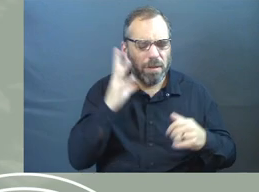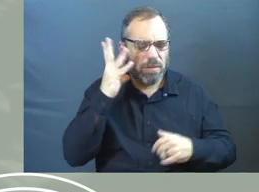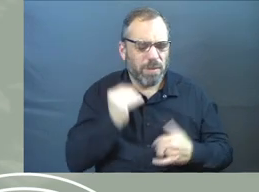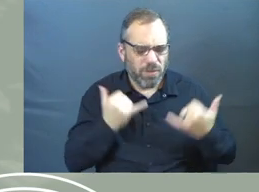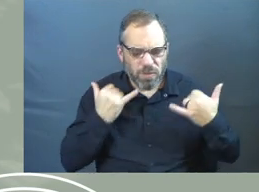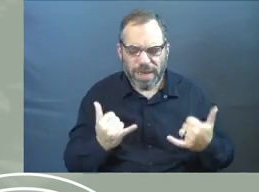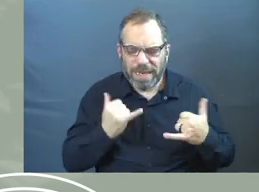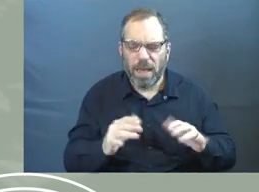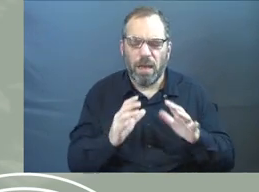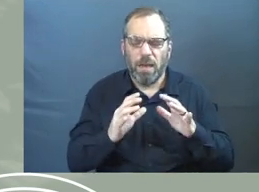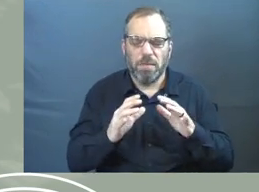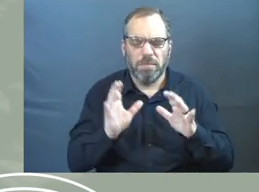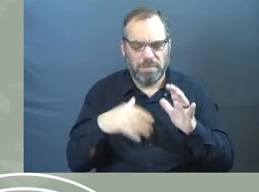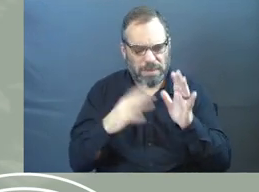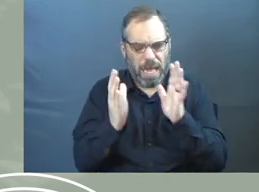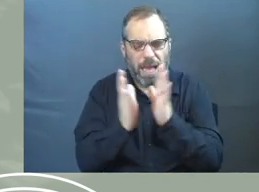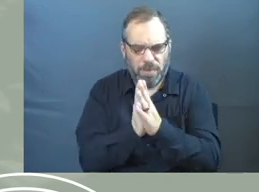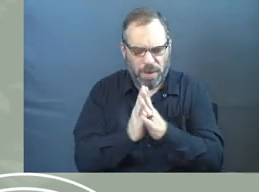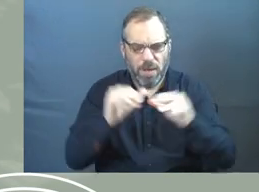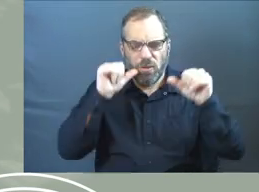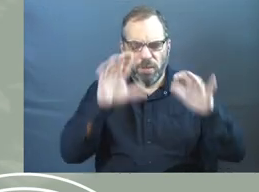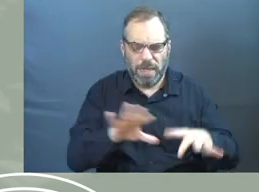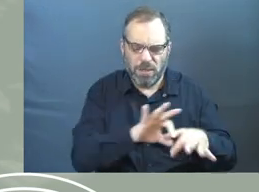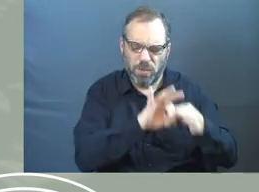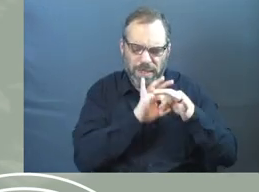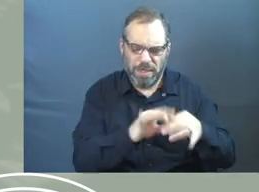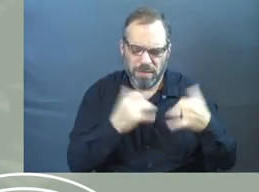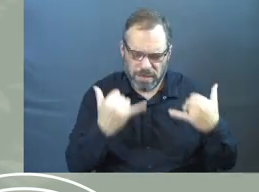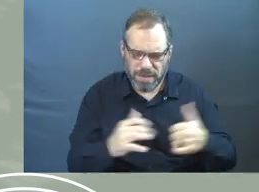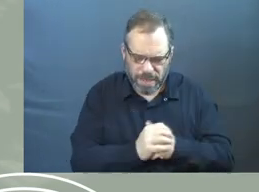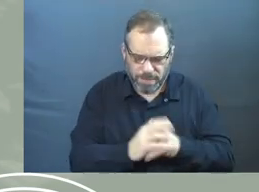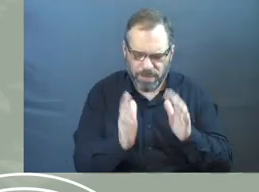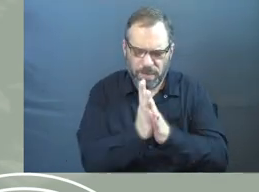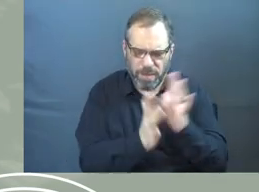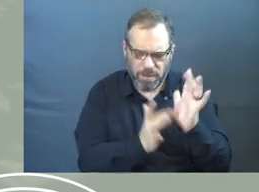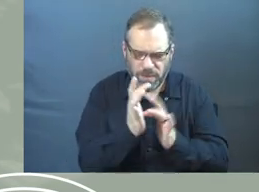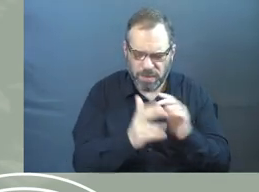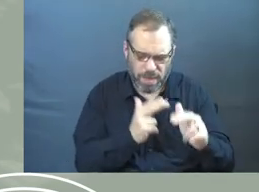facing, God. And Lord, I pray that you would bless relationships today. In Christ's name, amen.